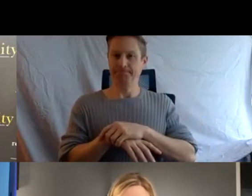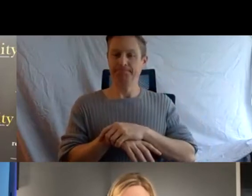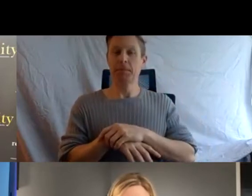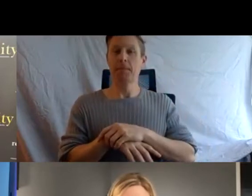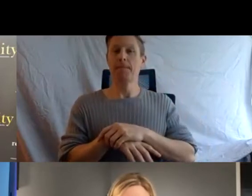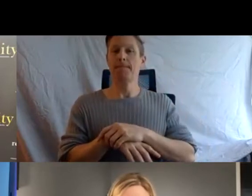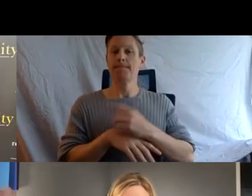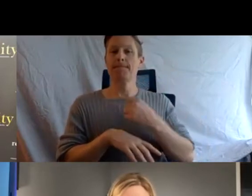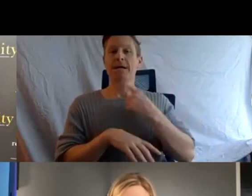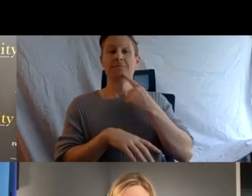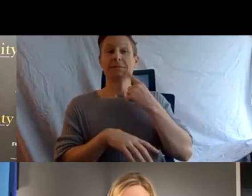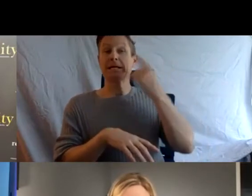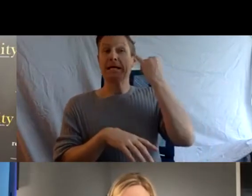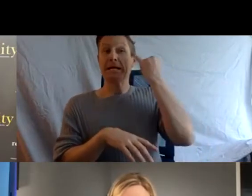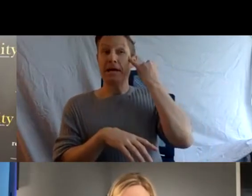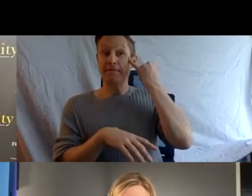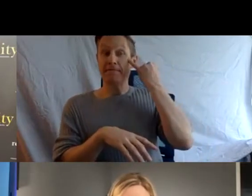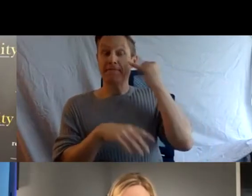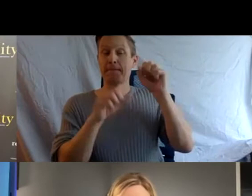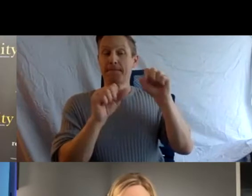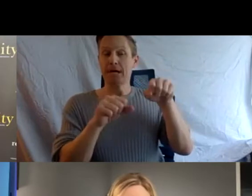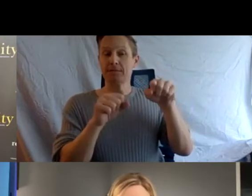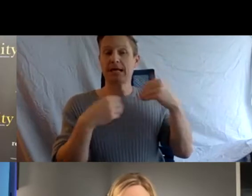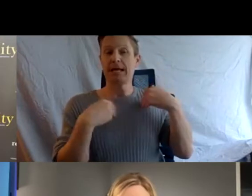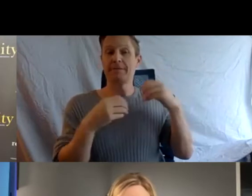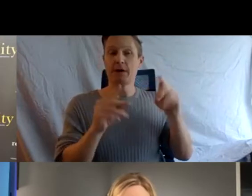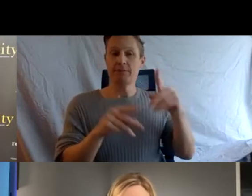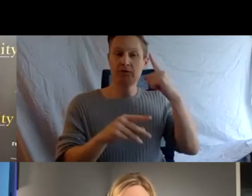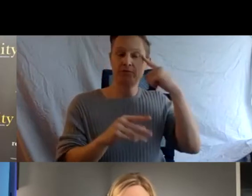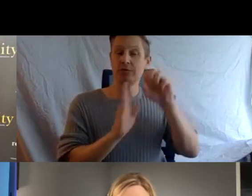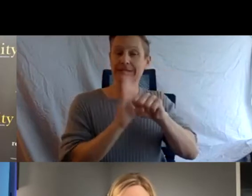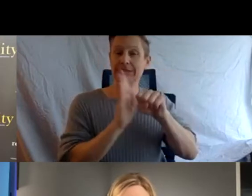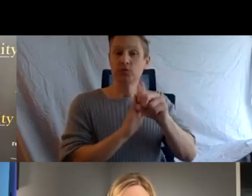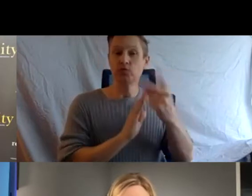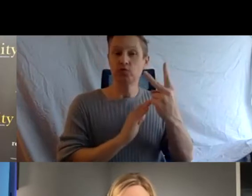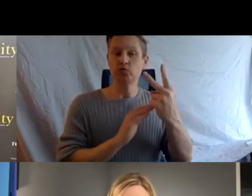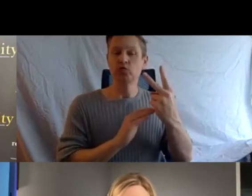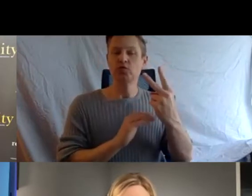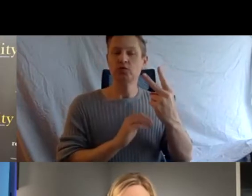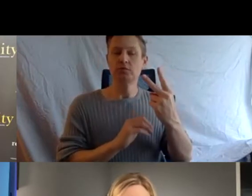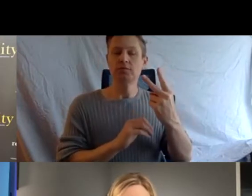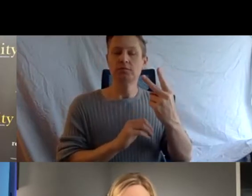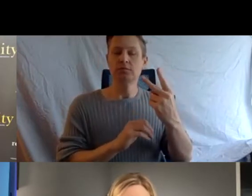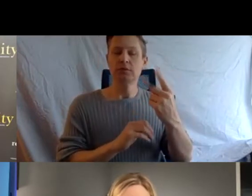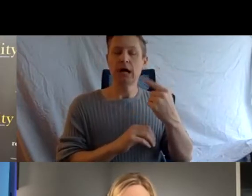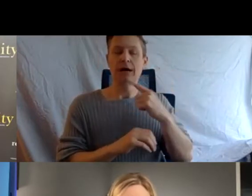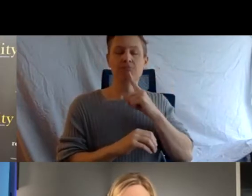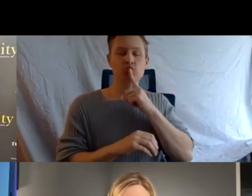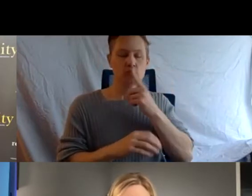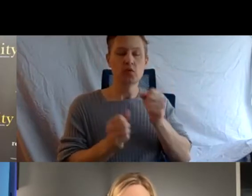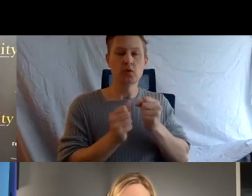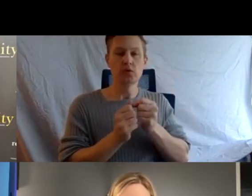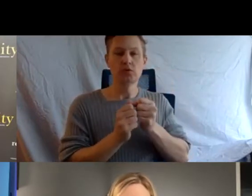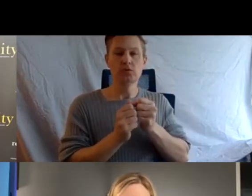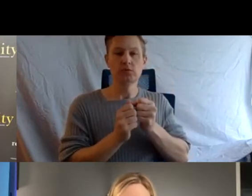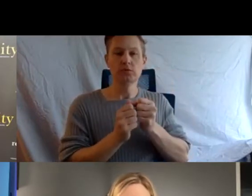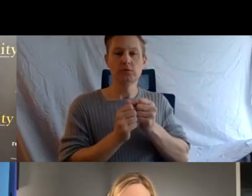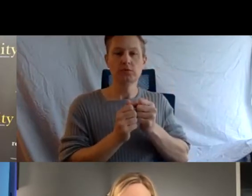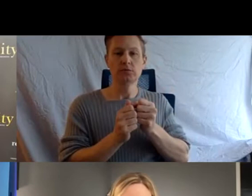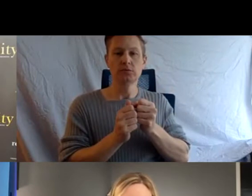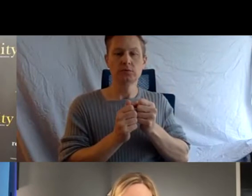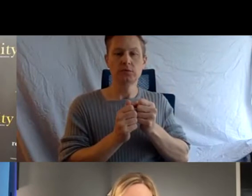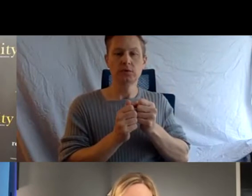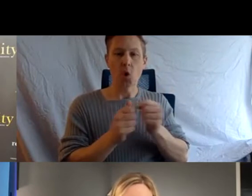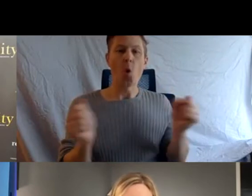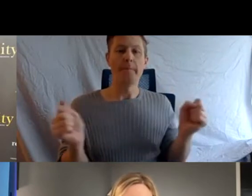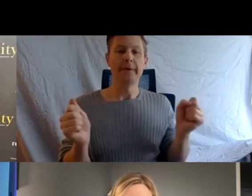I would say if that opportunity came up, I'm sure we'd be open Yes. to that for sure. Right. But we just don't know what